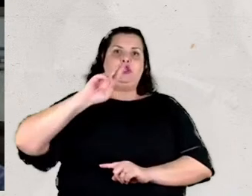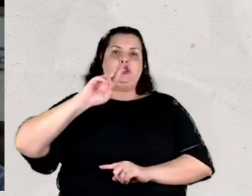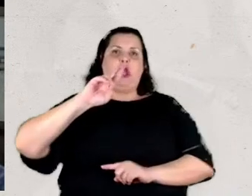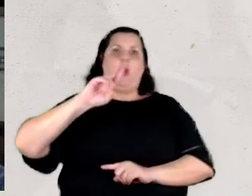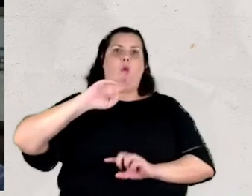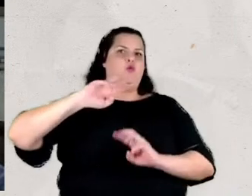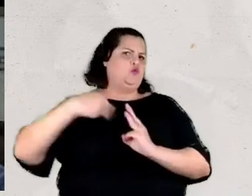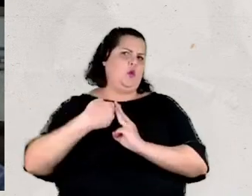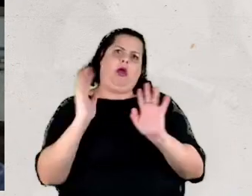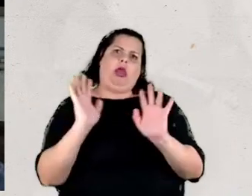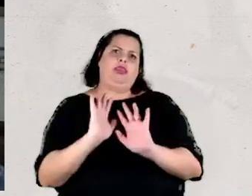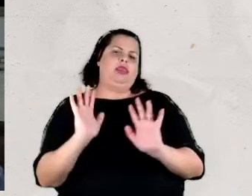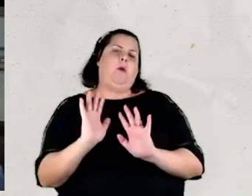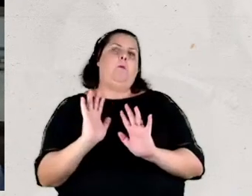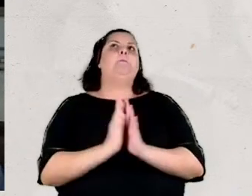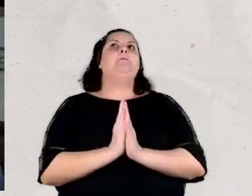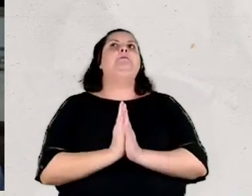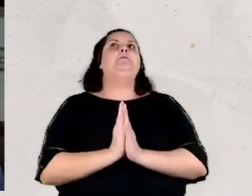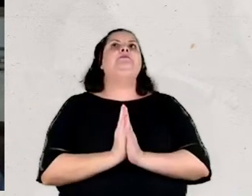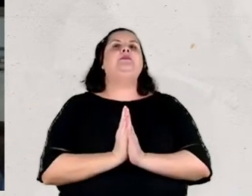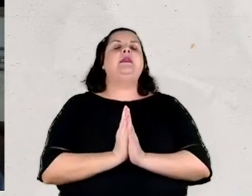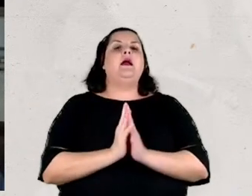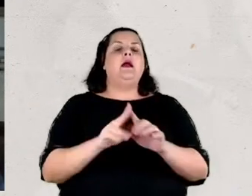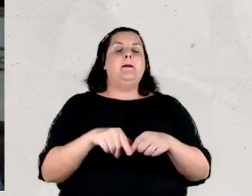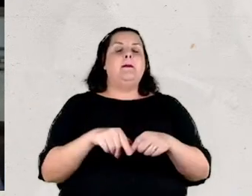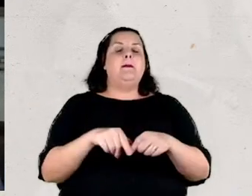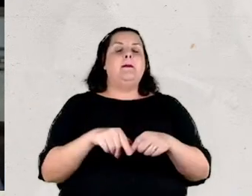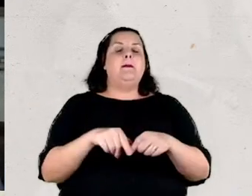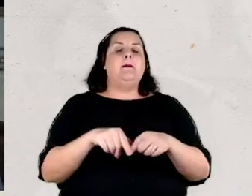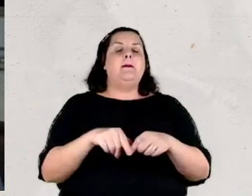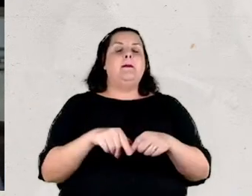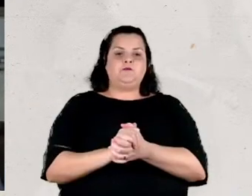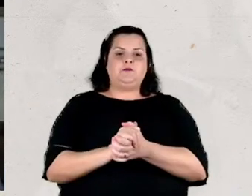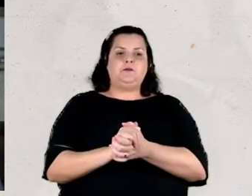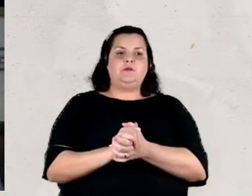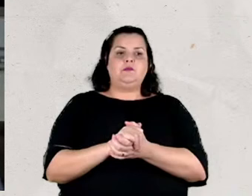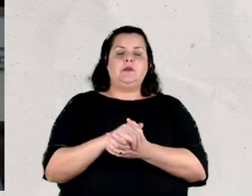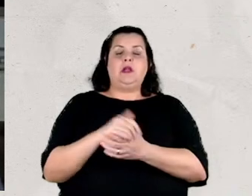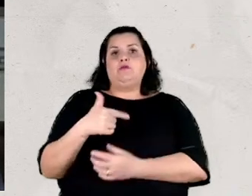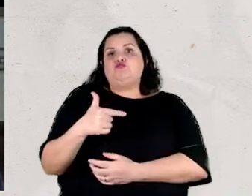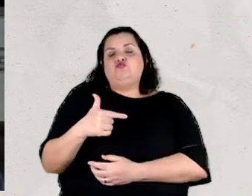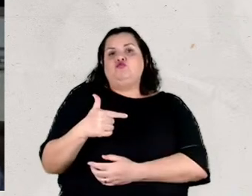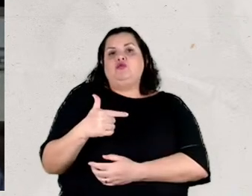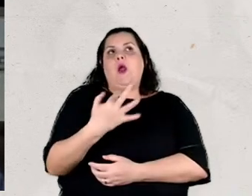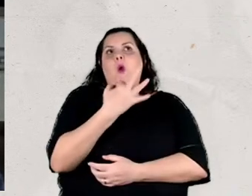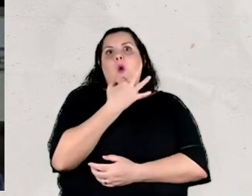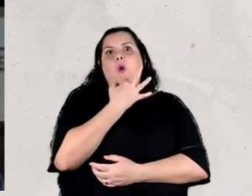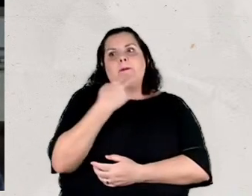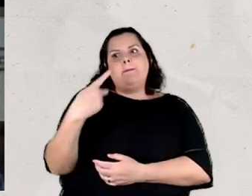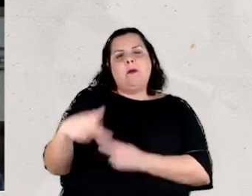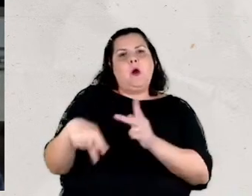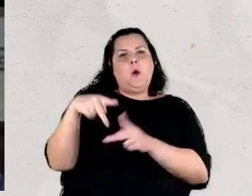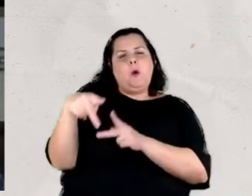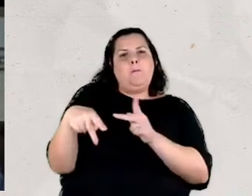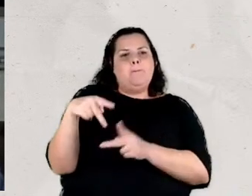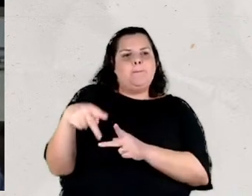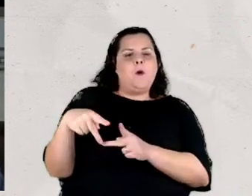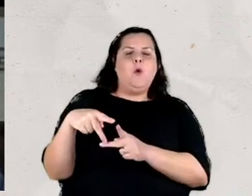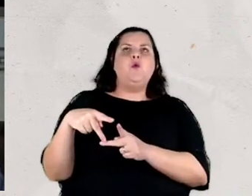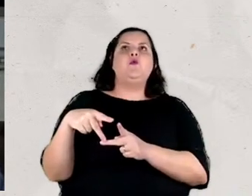Jewish identity is that we are a people with a particular religious identity. And so what I was